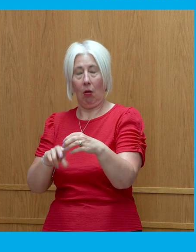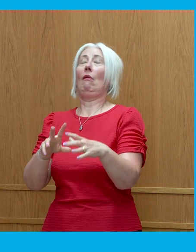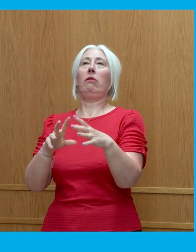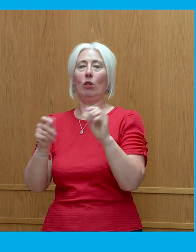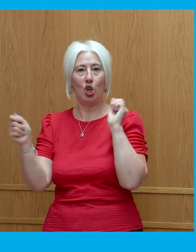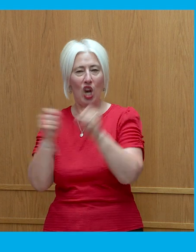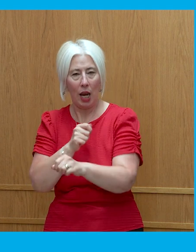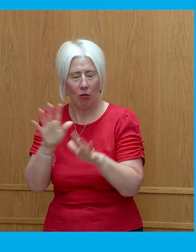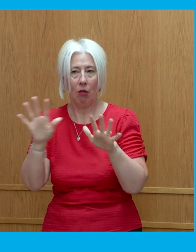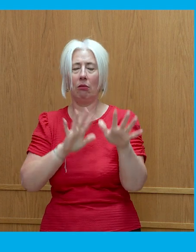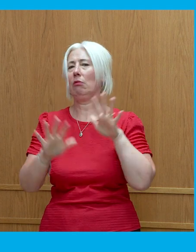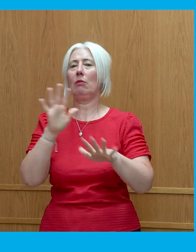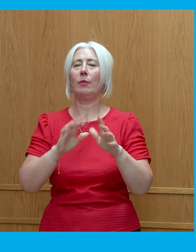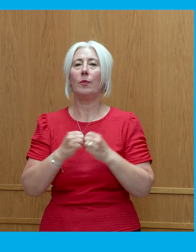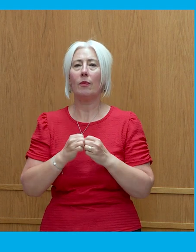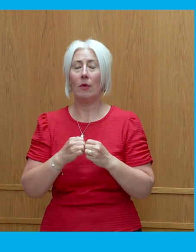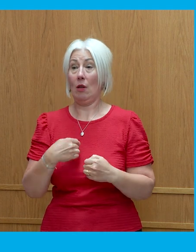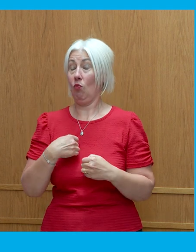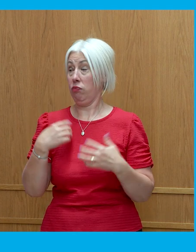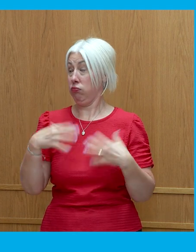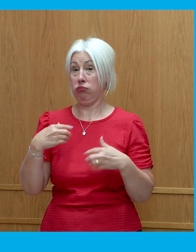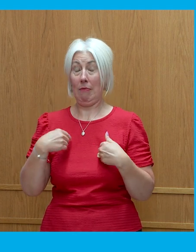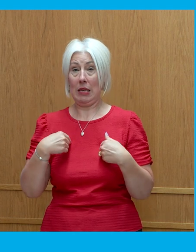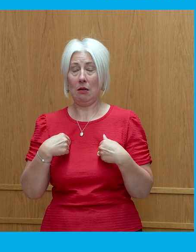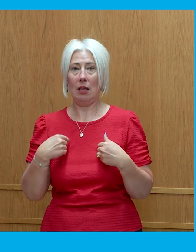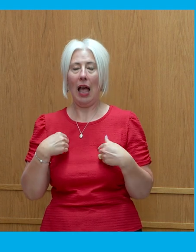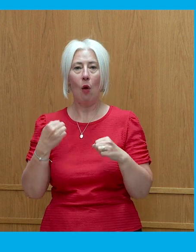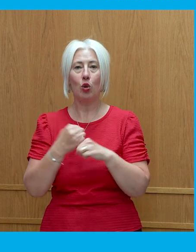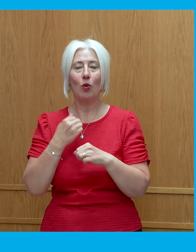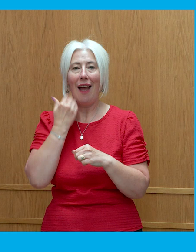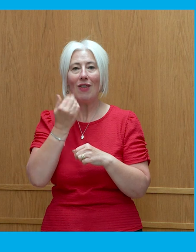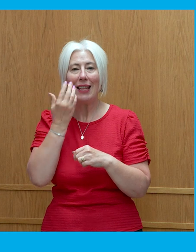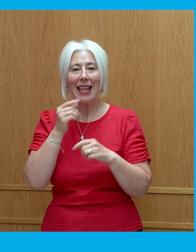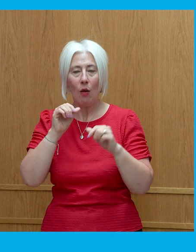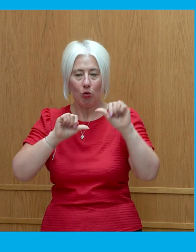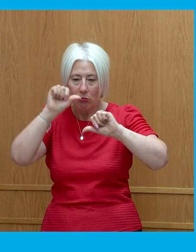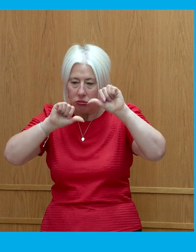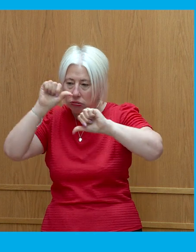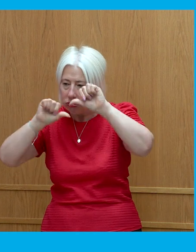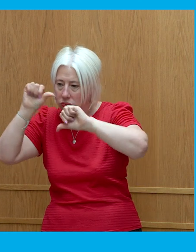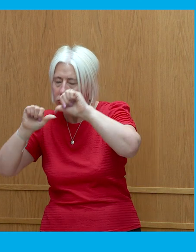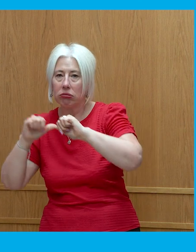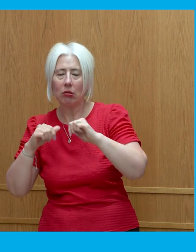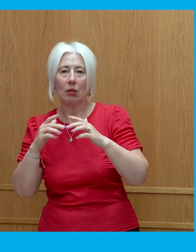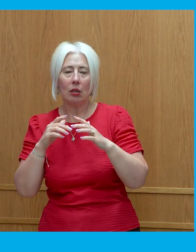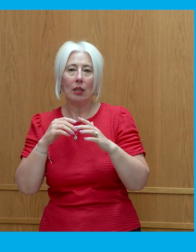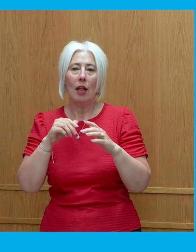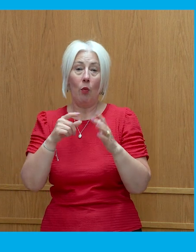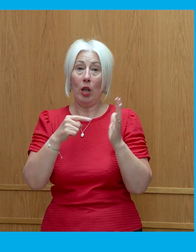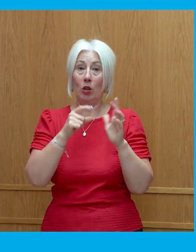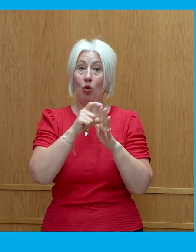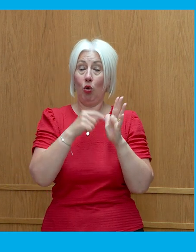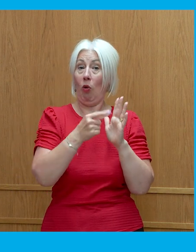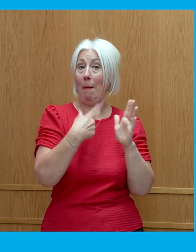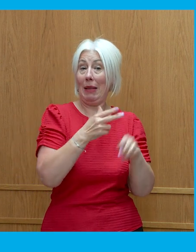race. It was remarkable to me. I was doing daily polling right around the time when Trump was